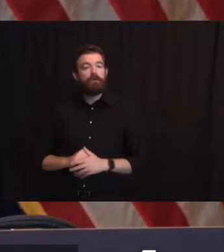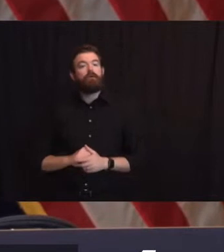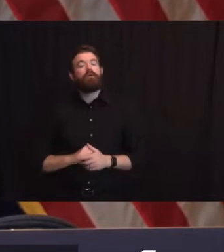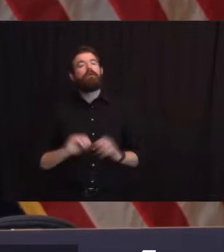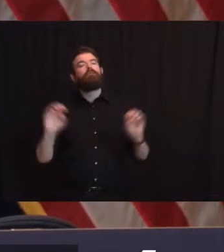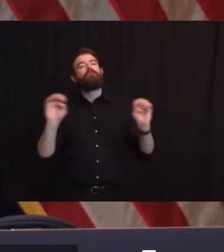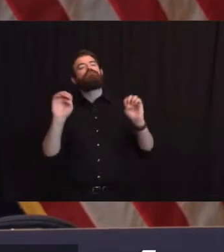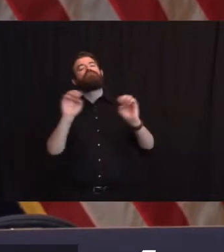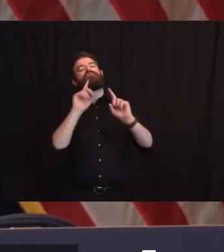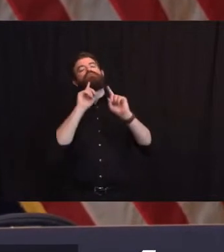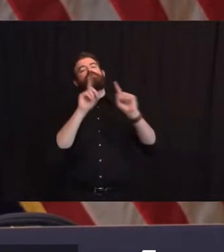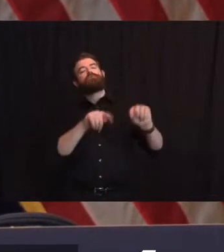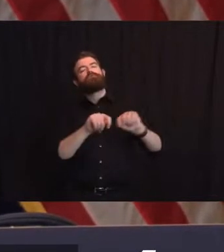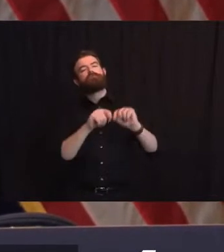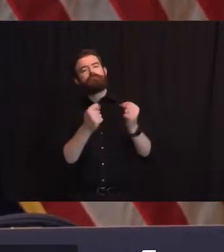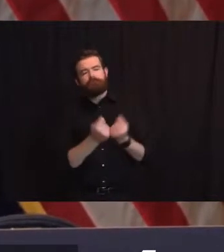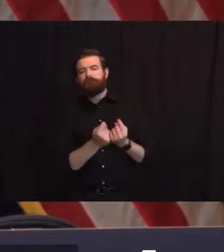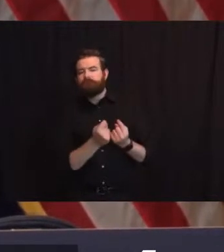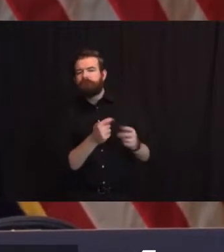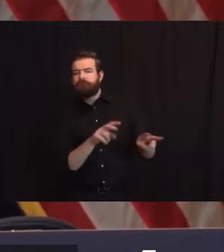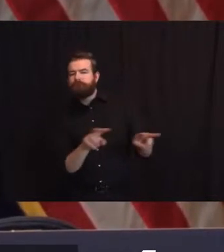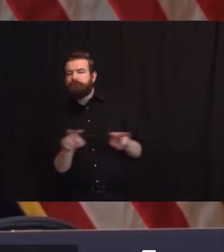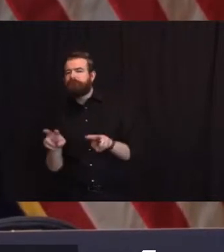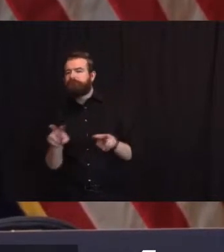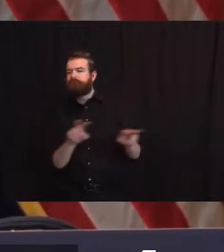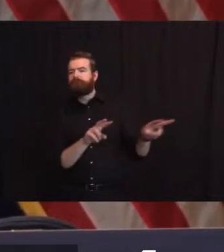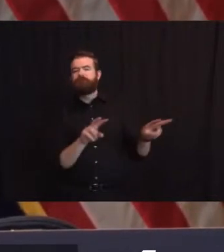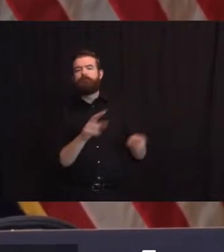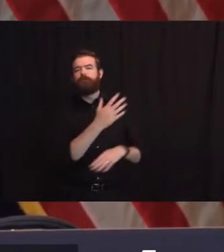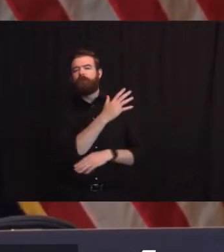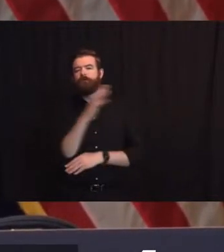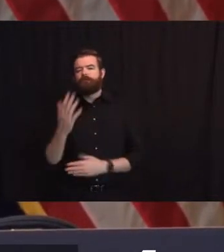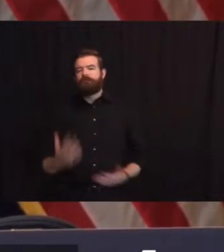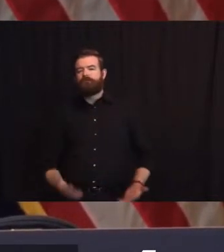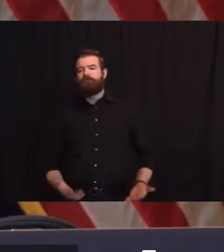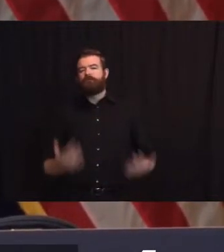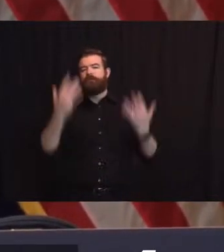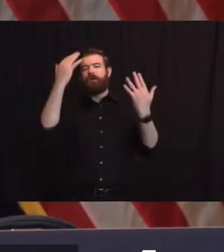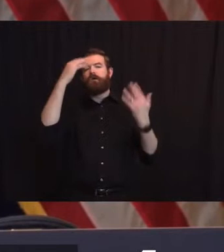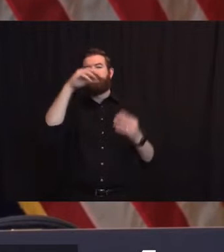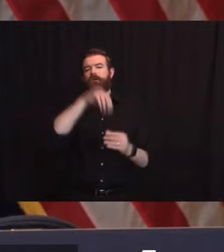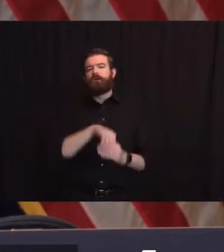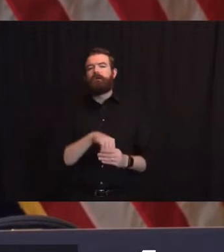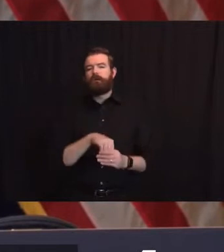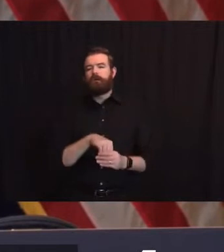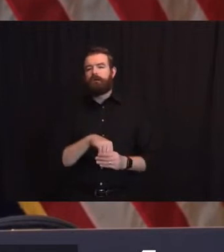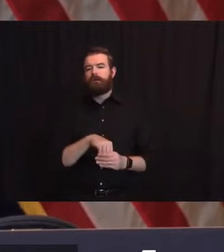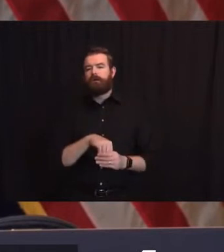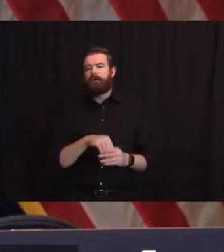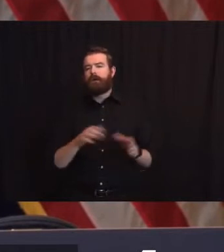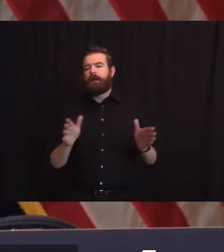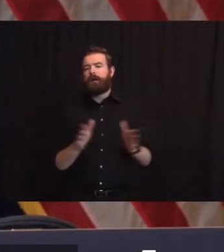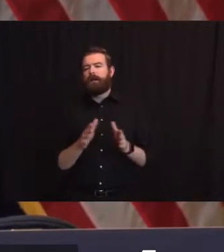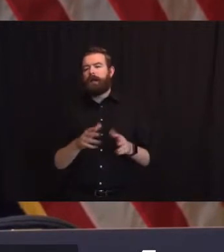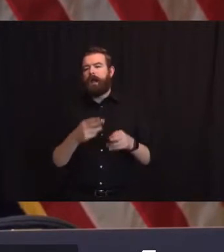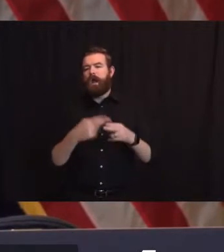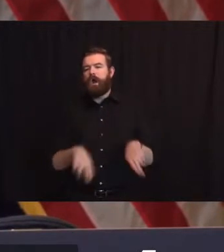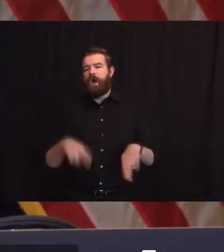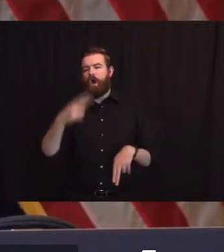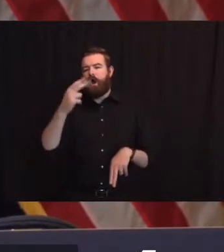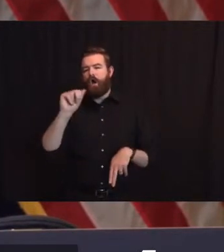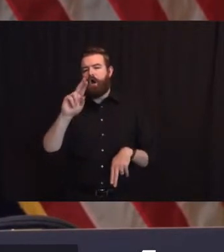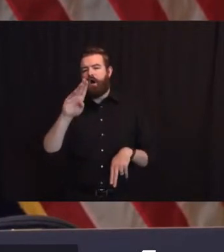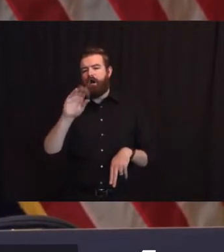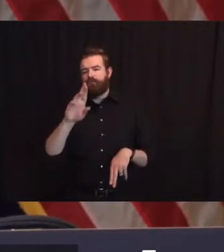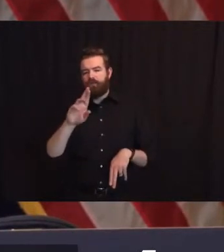is monitoring the forest fire as well in Little Egg Harbor. The recognition goes to the New Jersey State